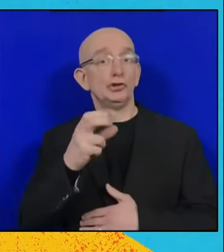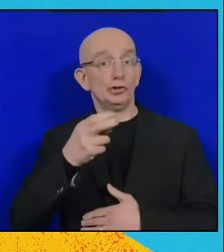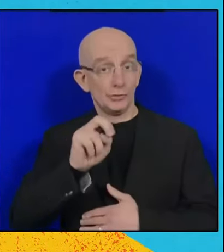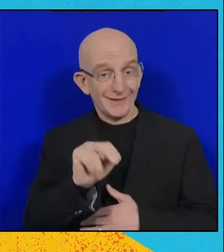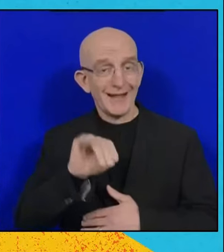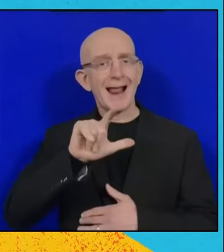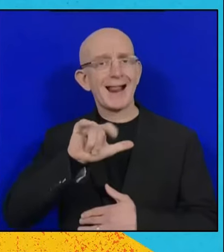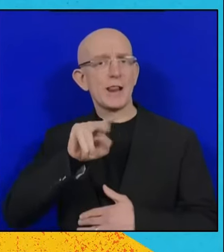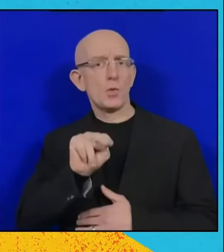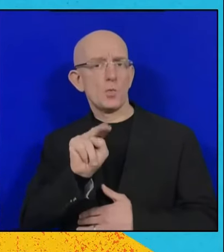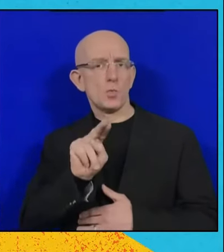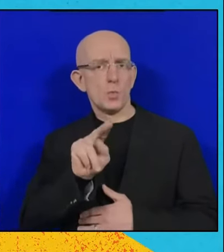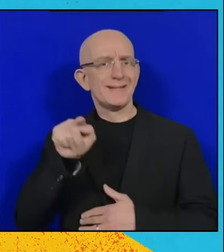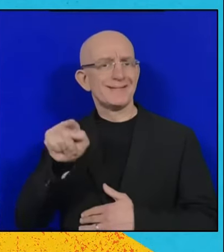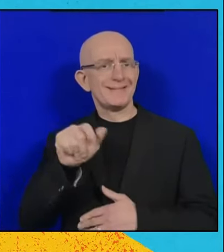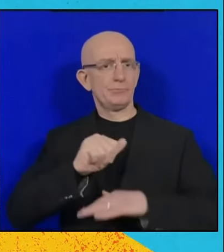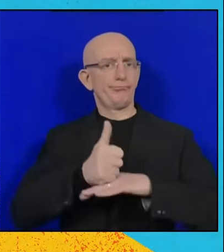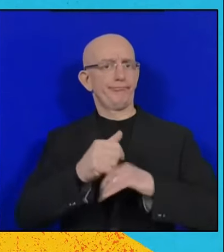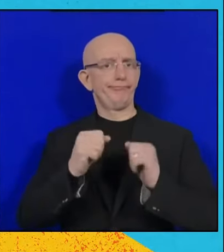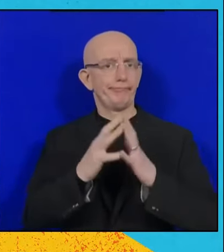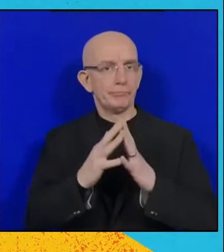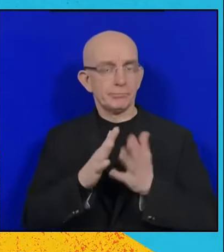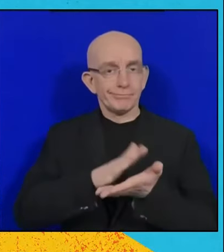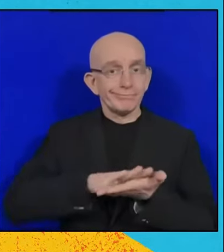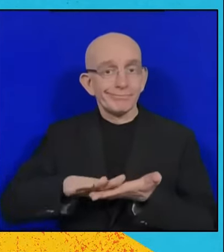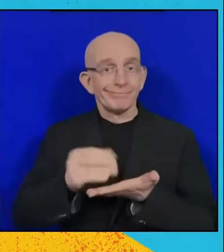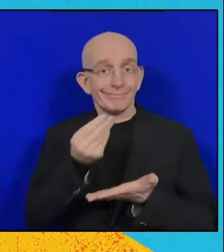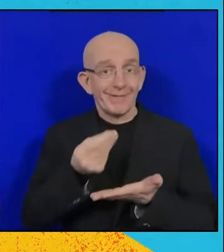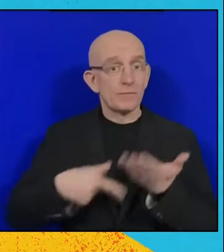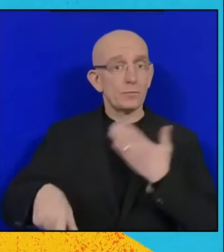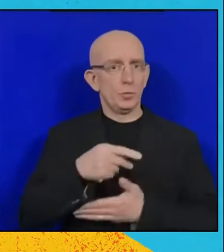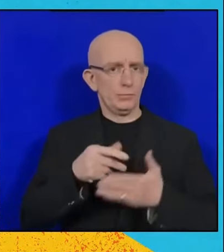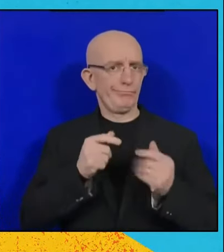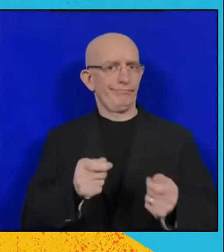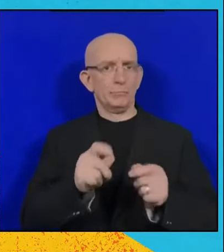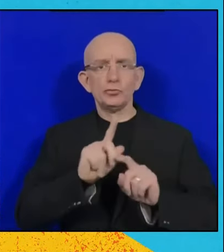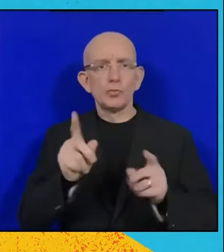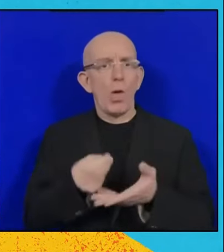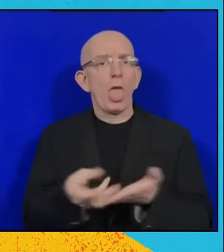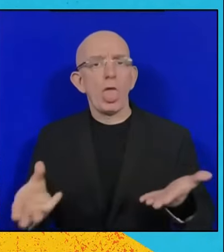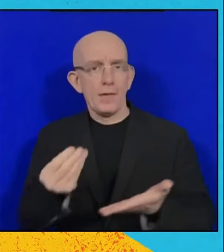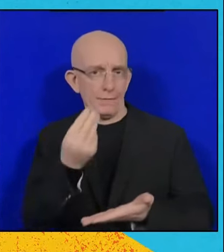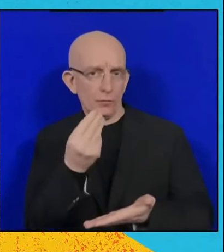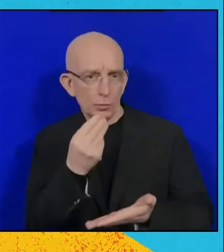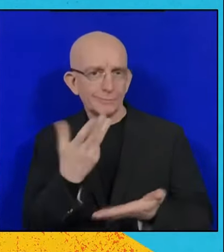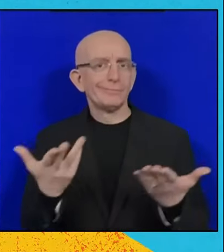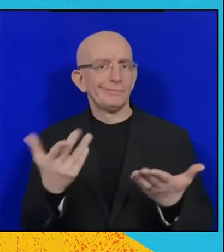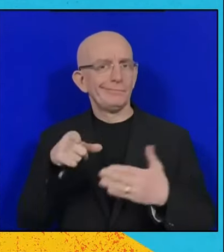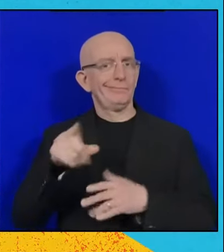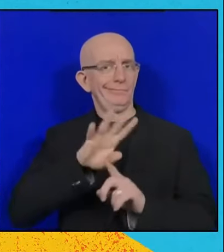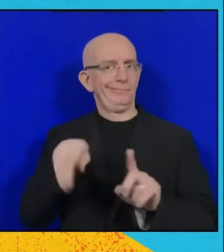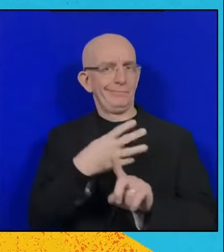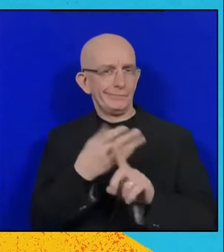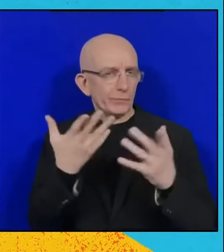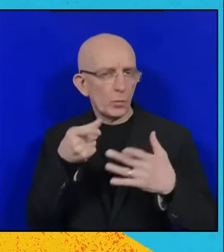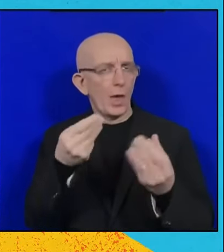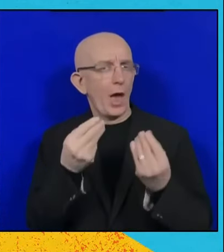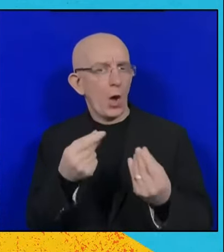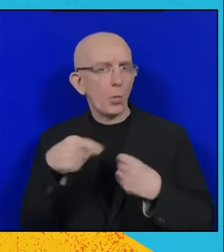change? Firstly, thank you for having me here. It's such an honor for me to join this discussion. So from